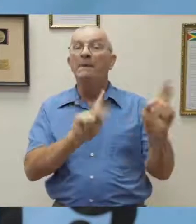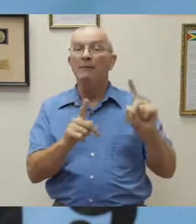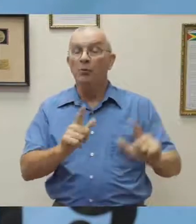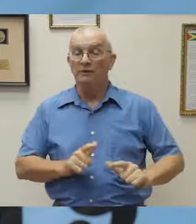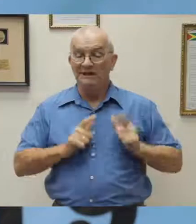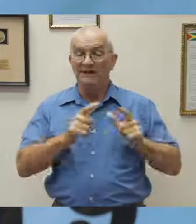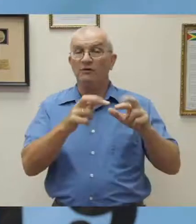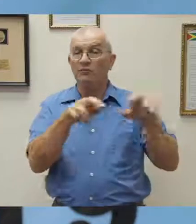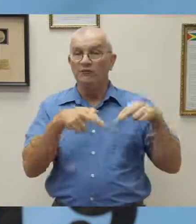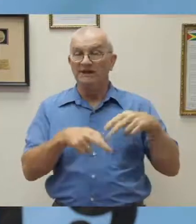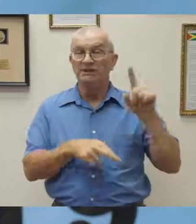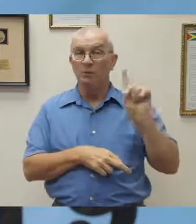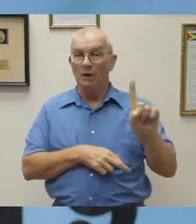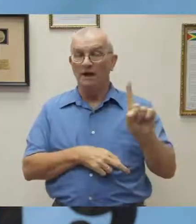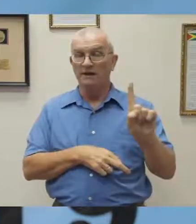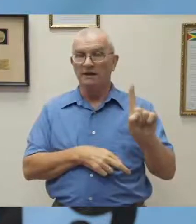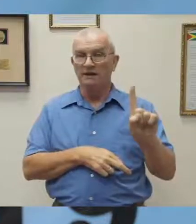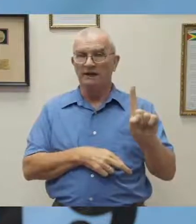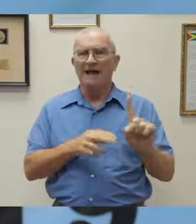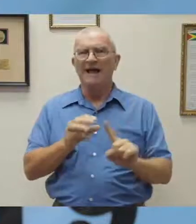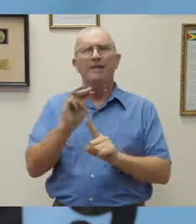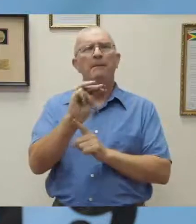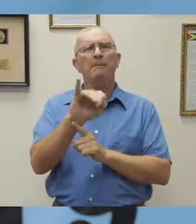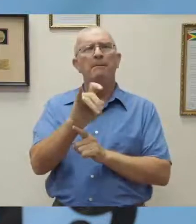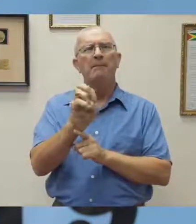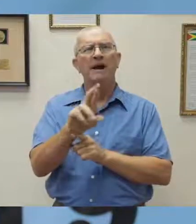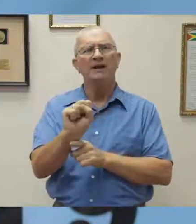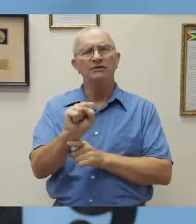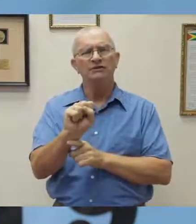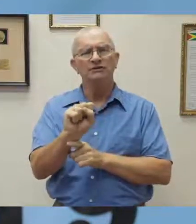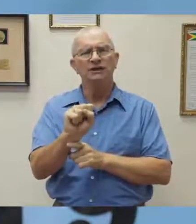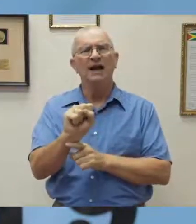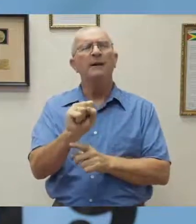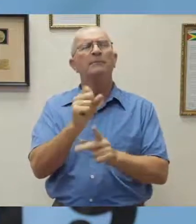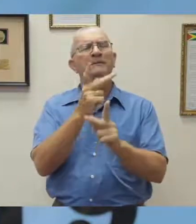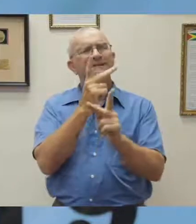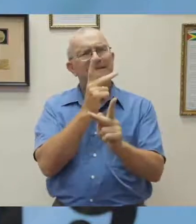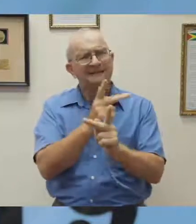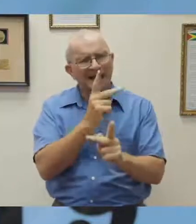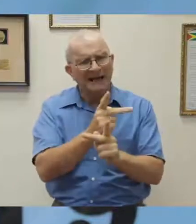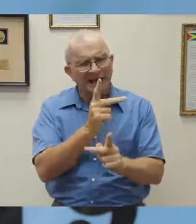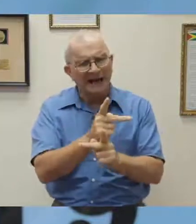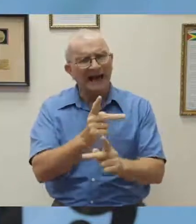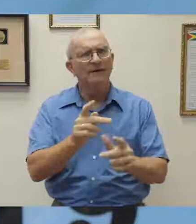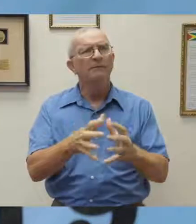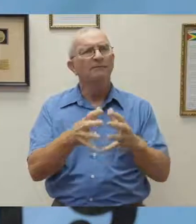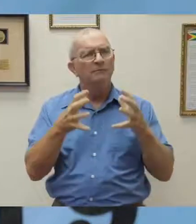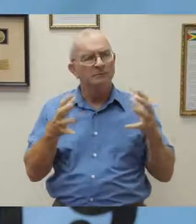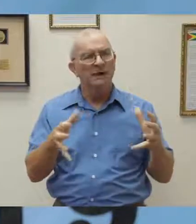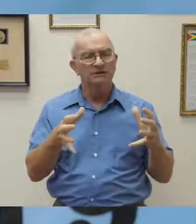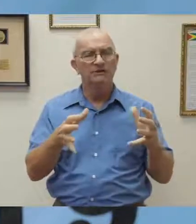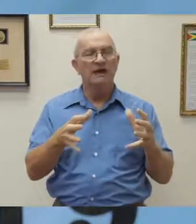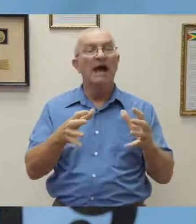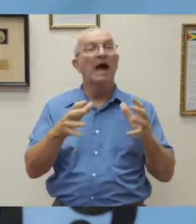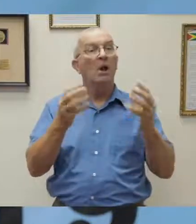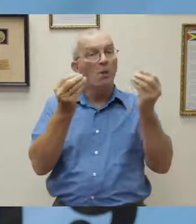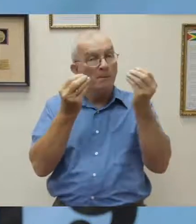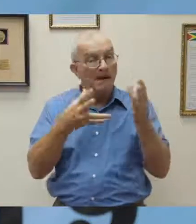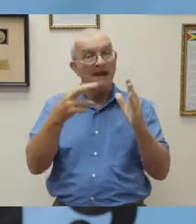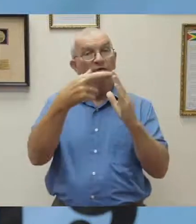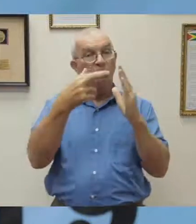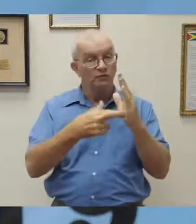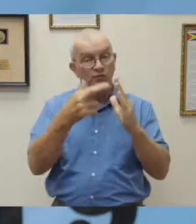and particularly our miners, I plead with you to take extra care and adhere to the guidelines